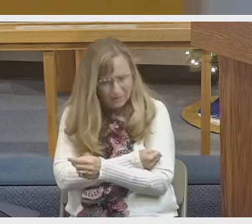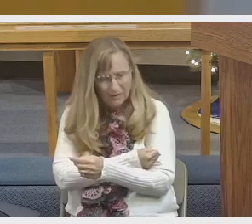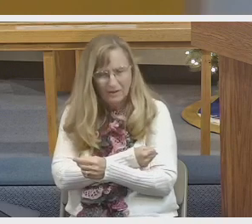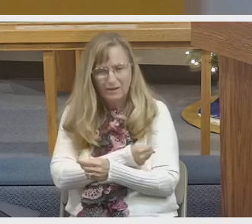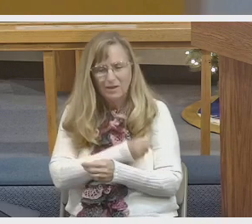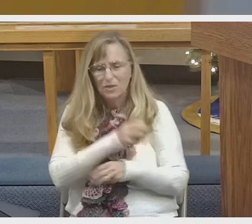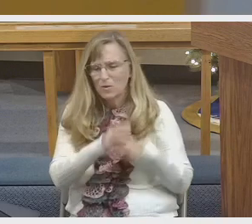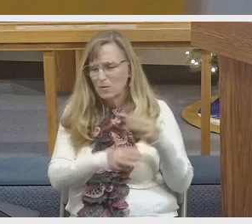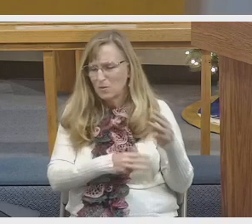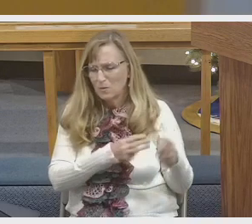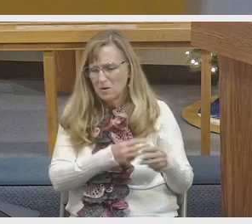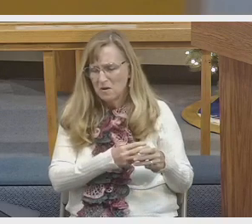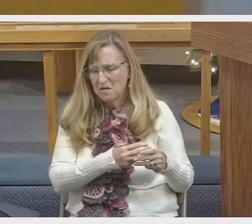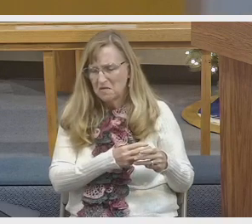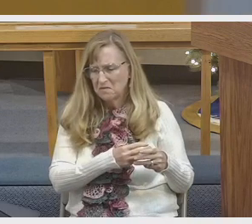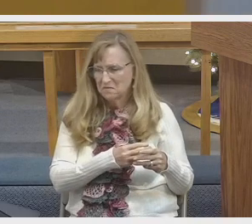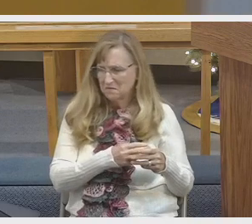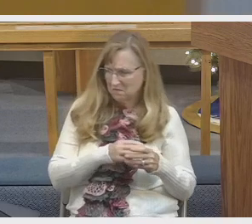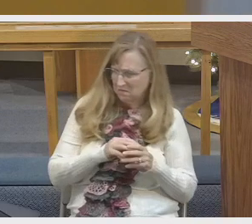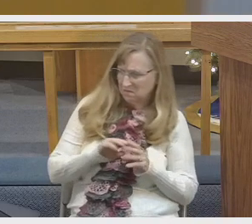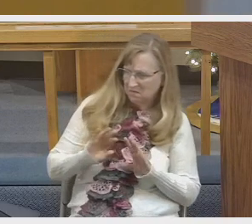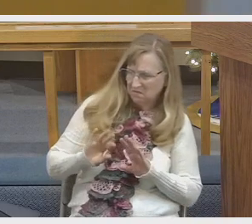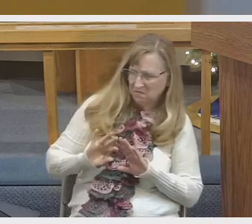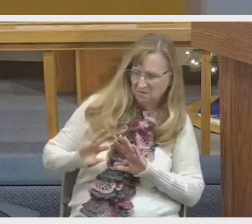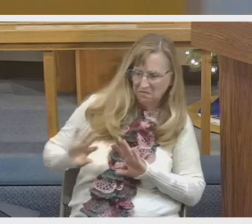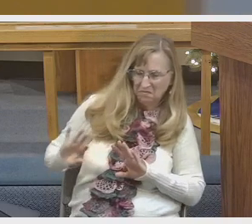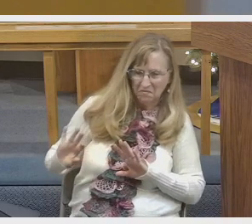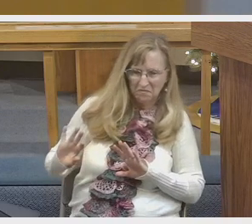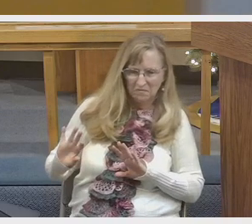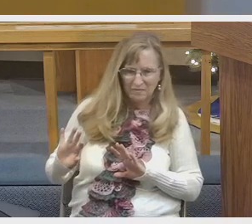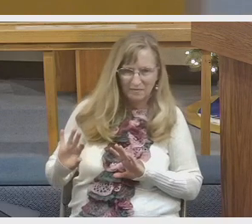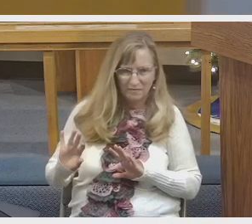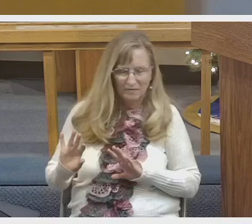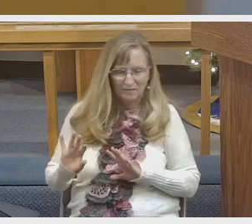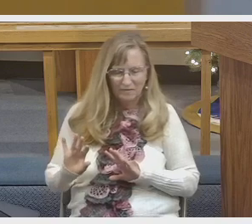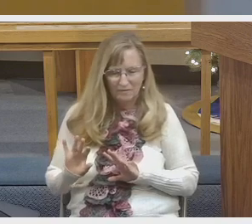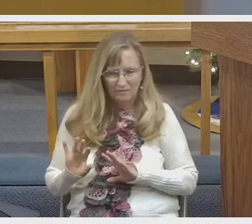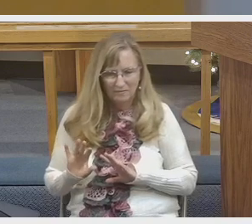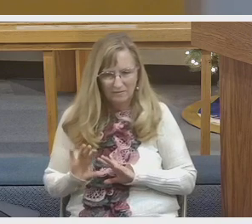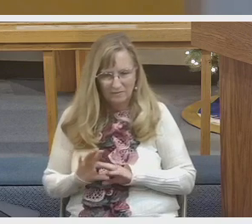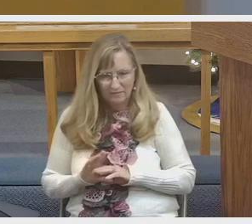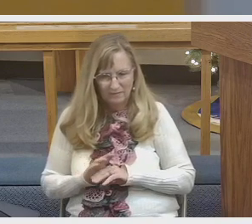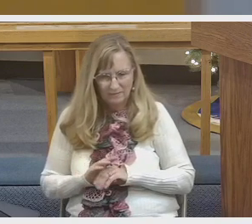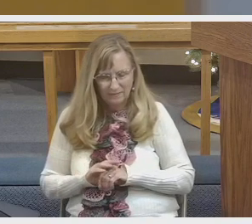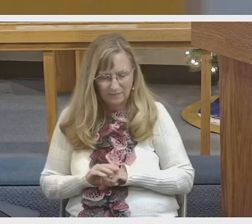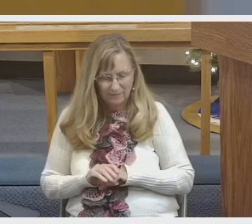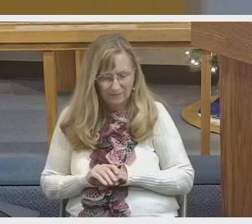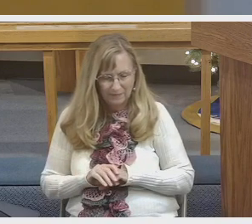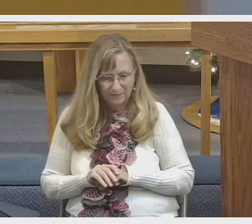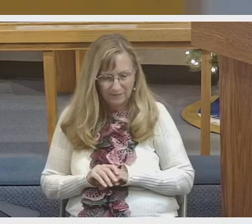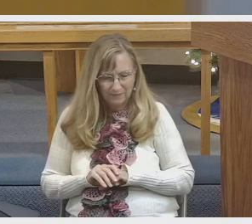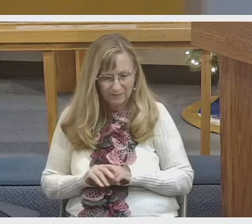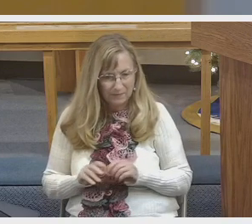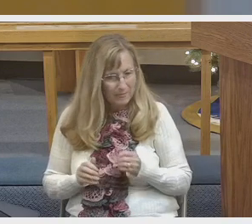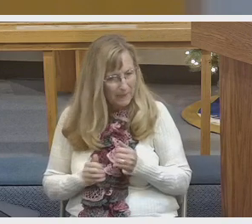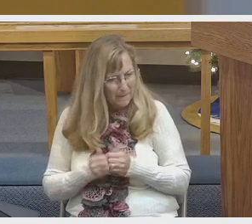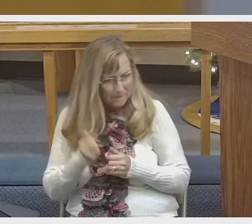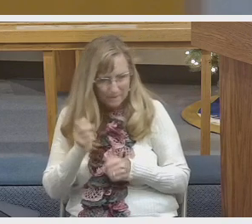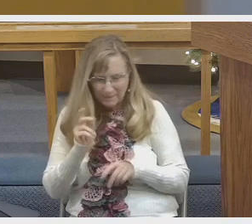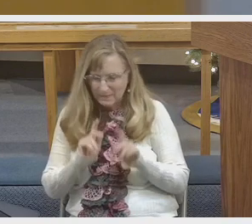reacts so differently to it. to most or many.